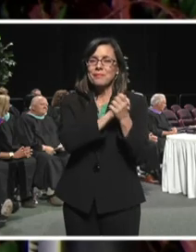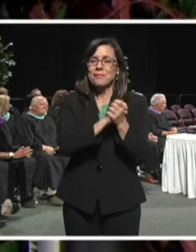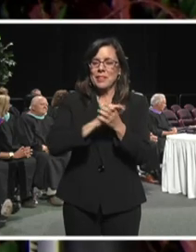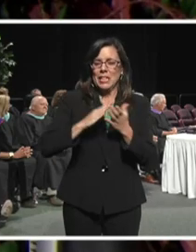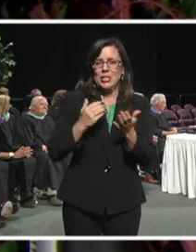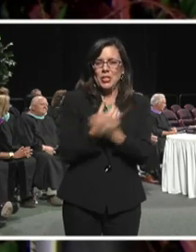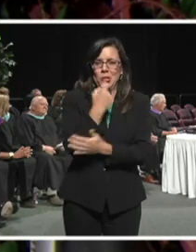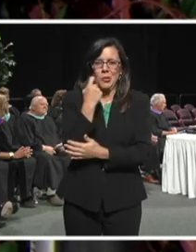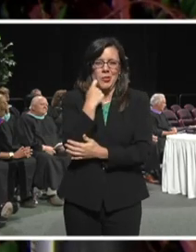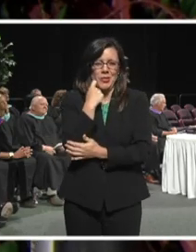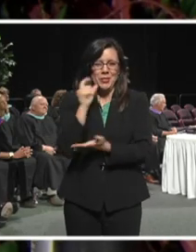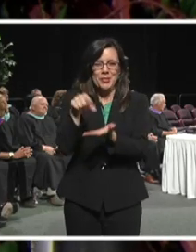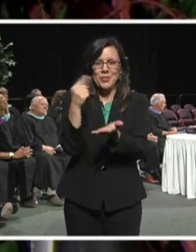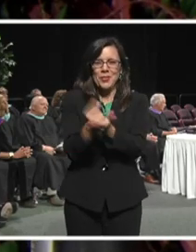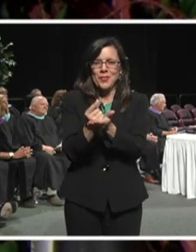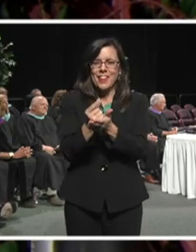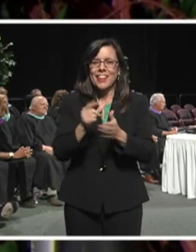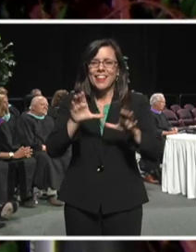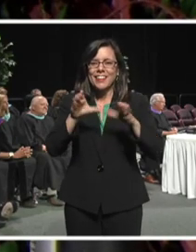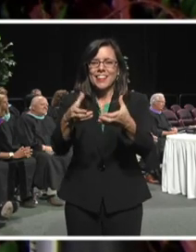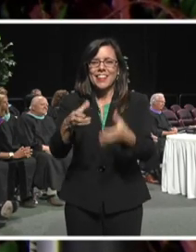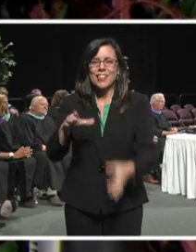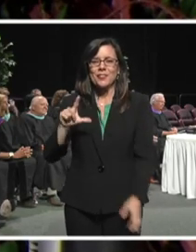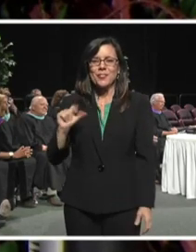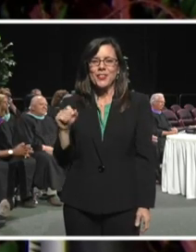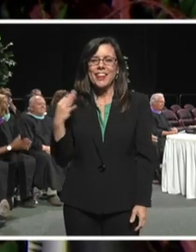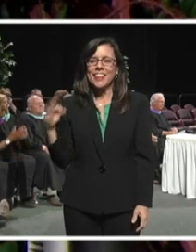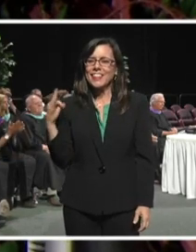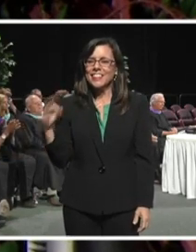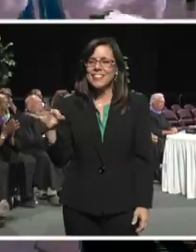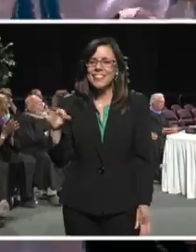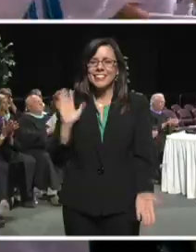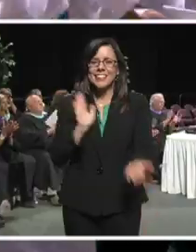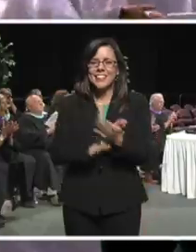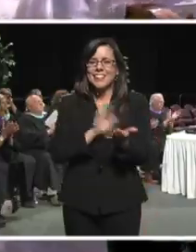newly graduated class of 2019.